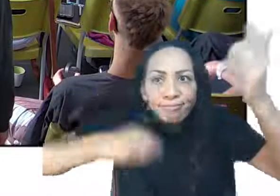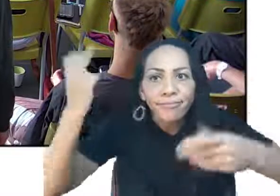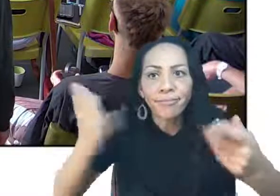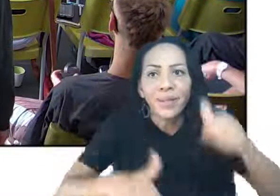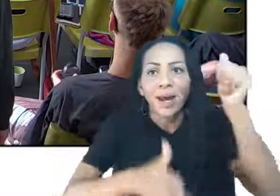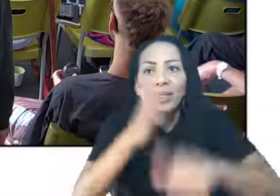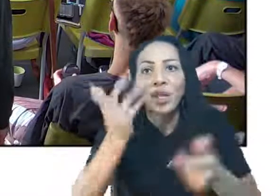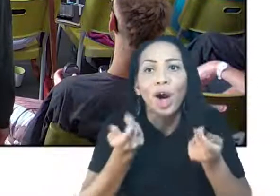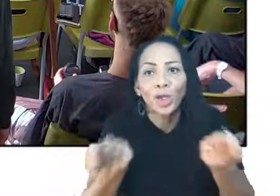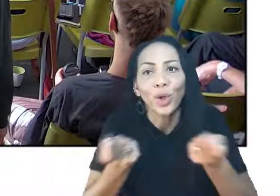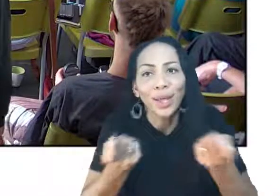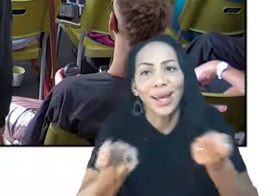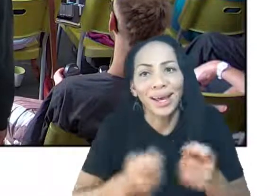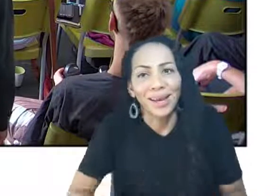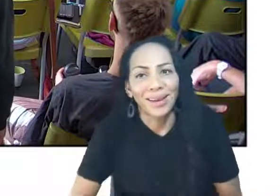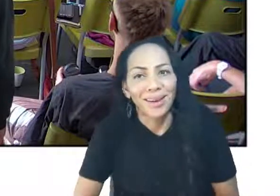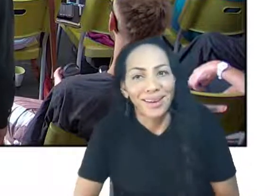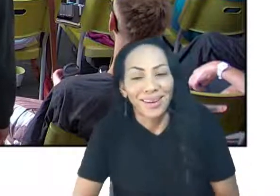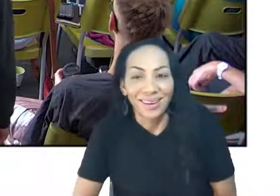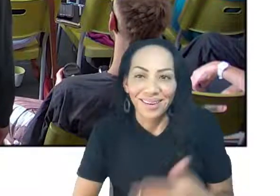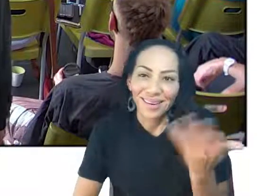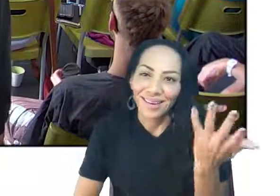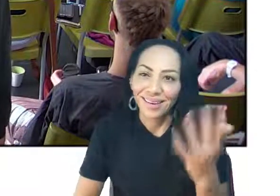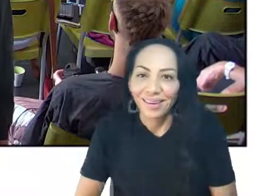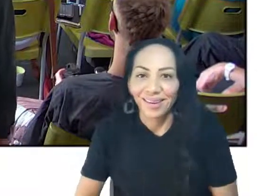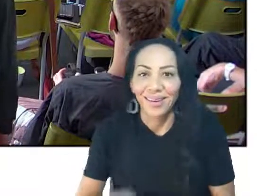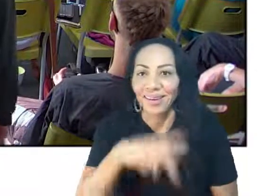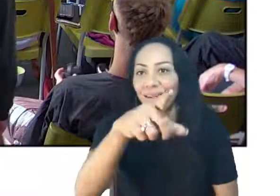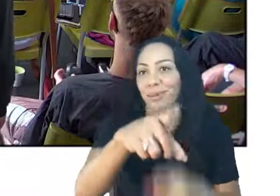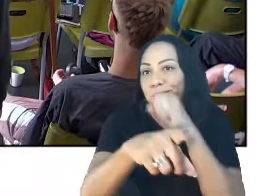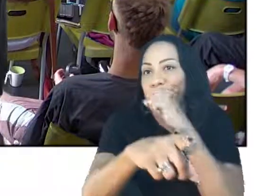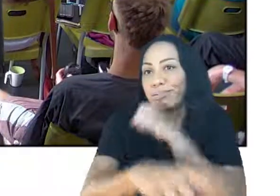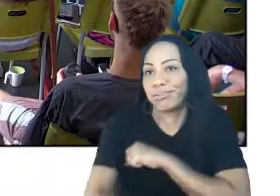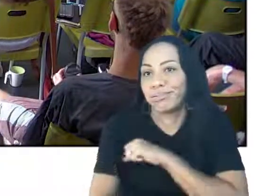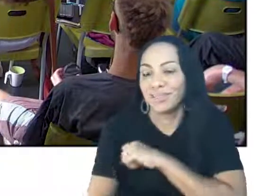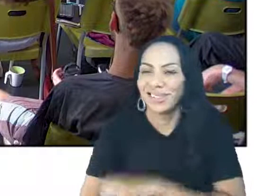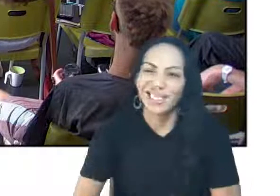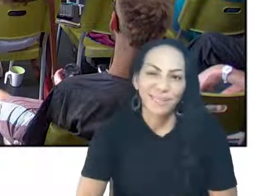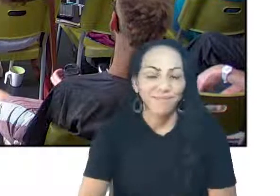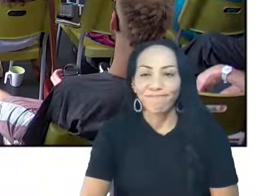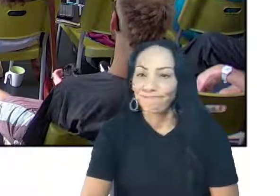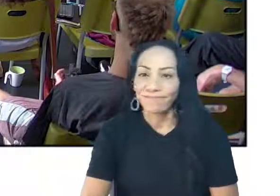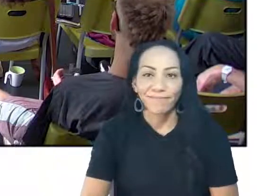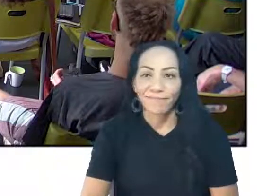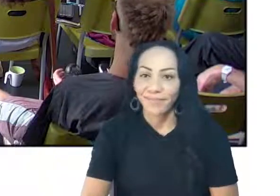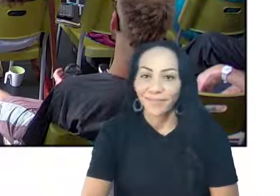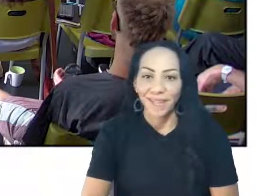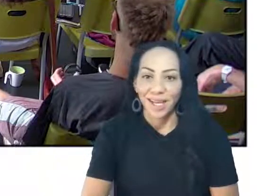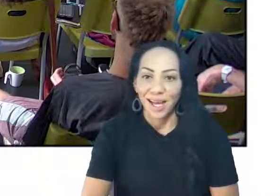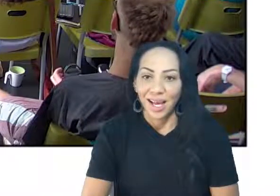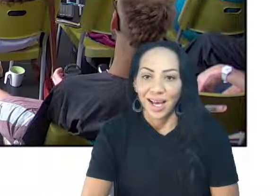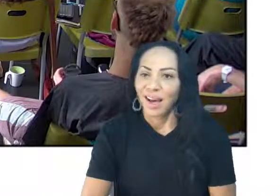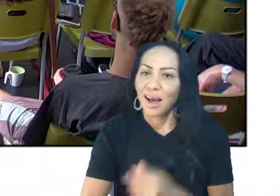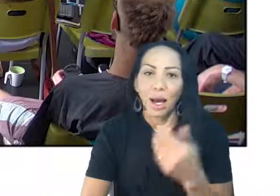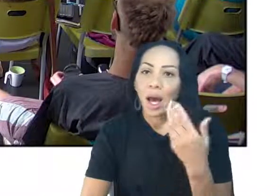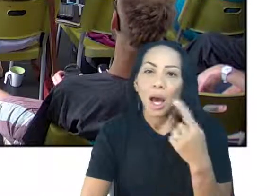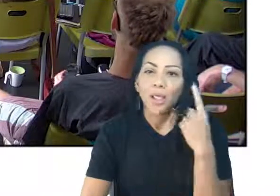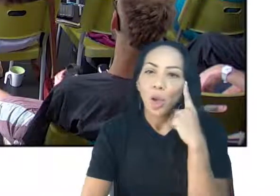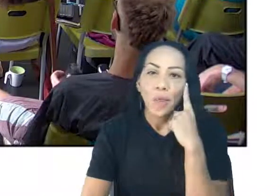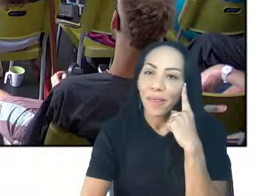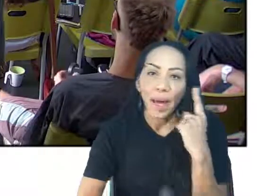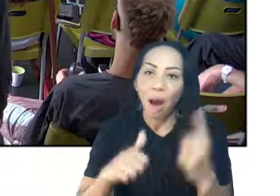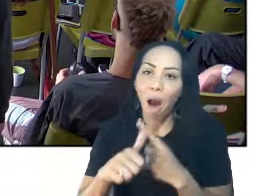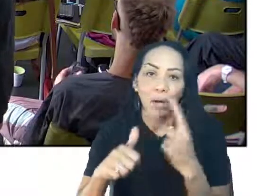on a camper stove and things like that. Yeah, I don't think that Arnolfini would like that very much.